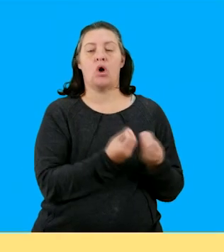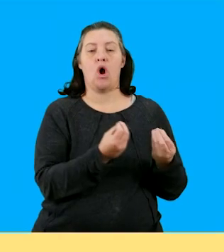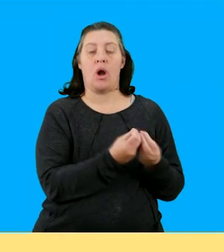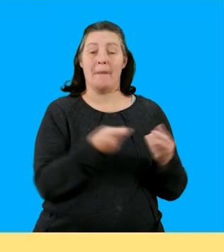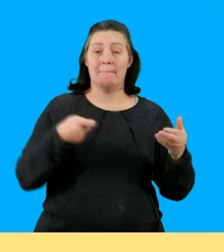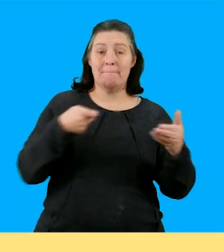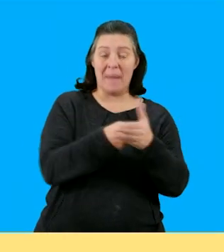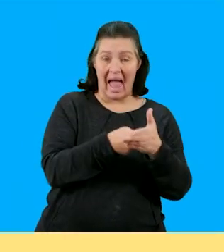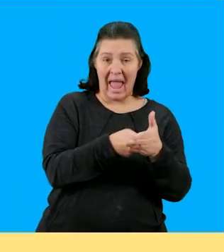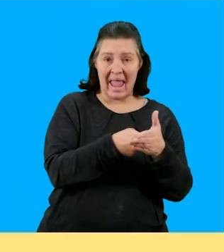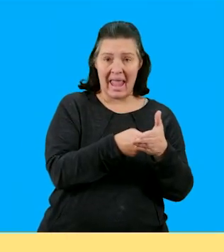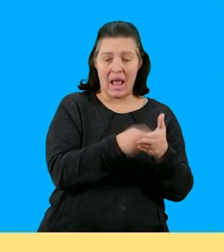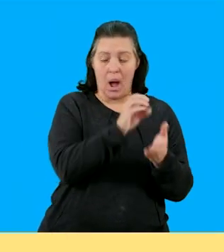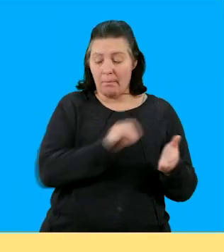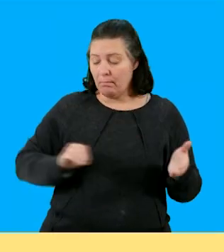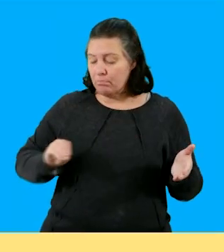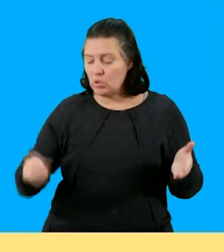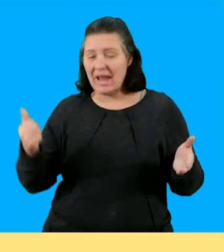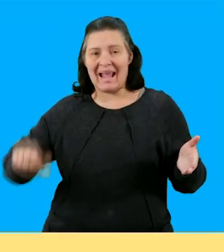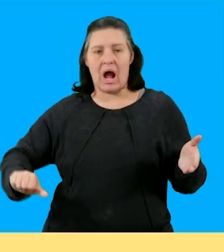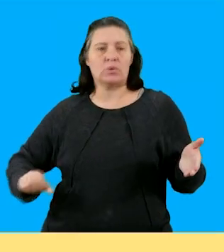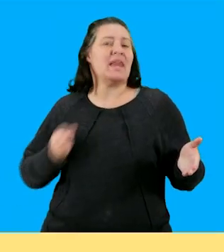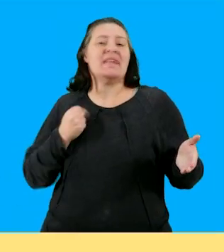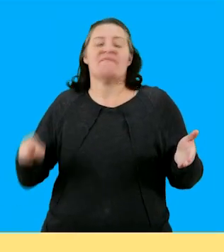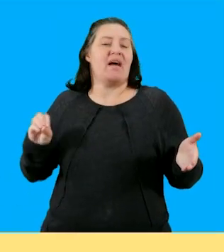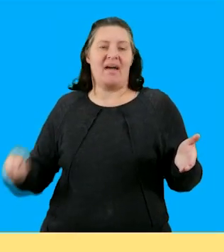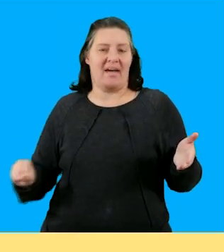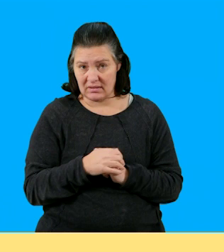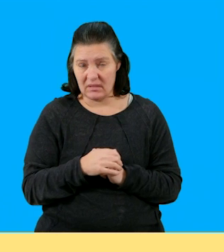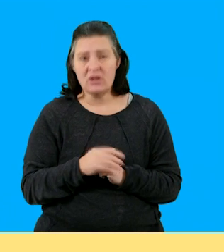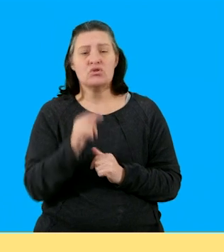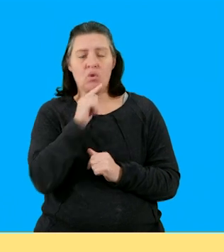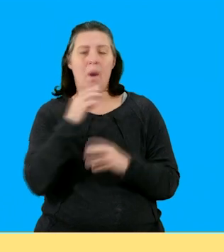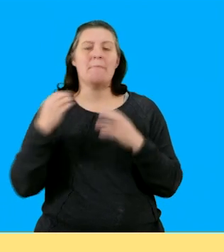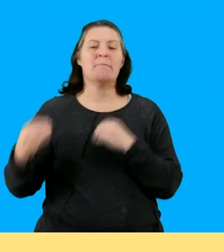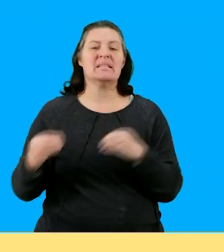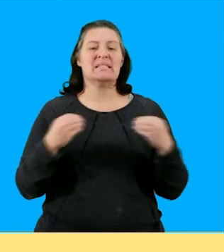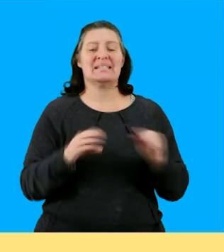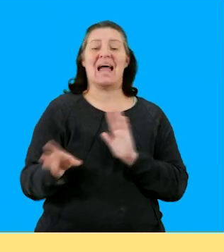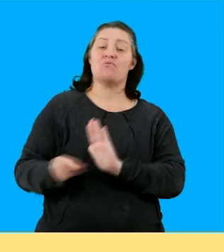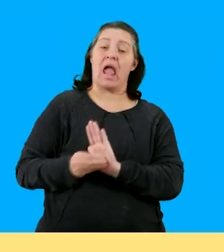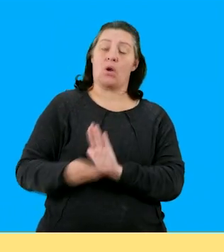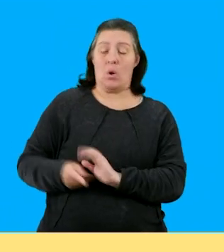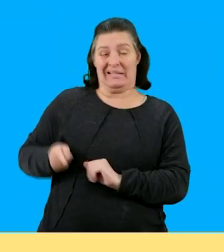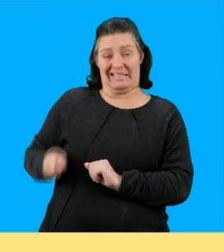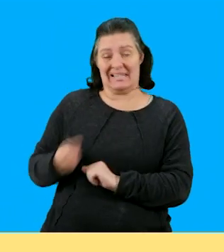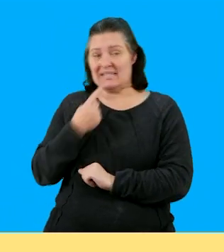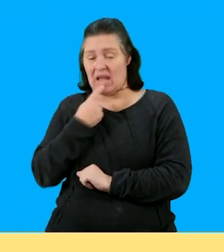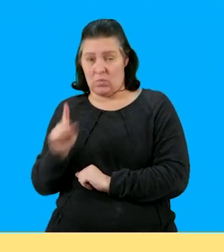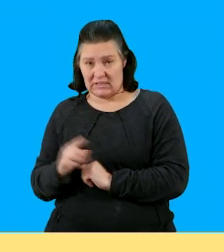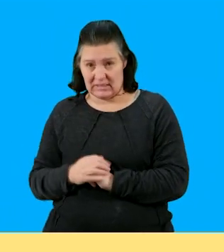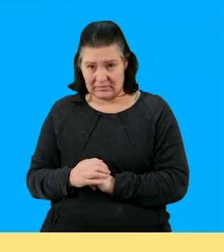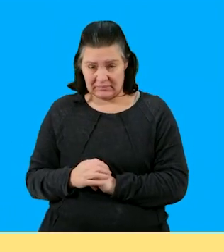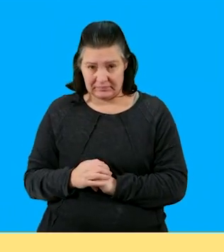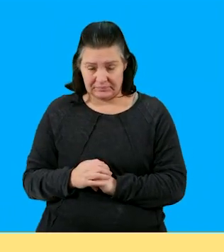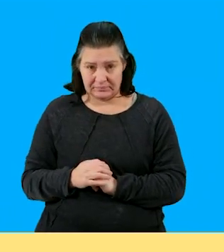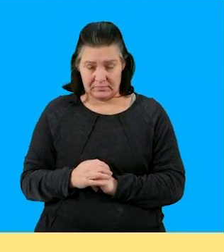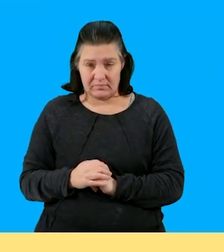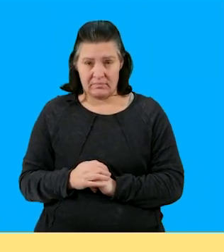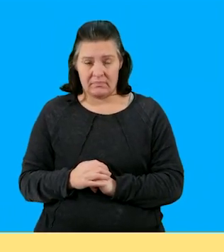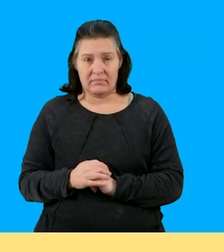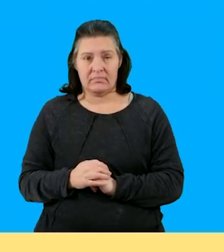count all the stock items that the company has in the business. Then we compare what we would have found on the physical stock